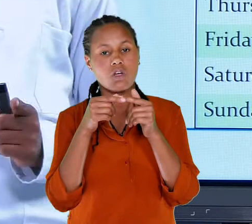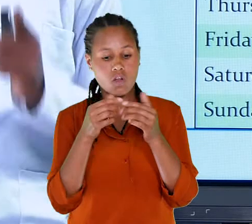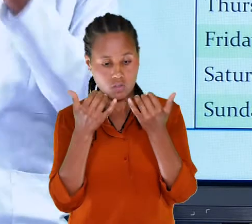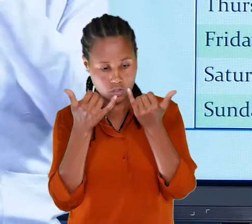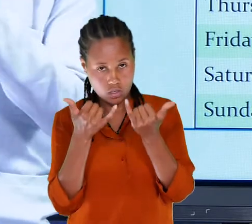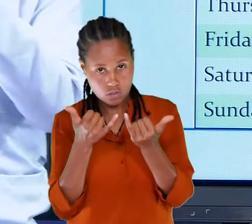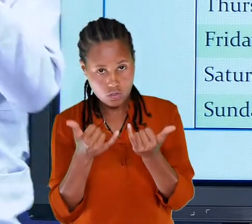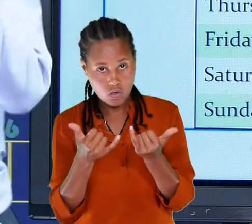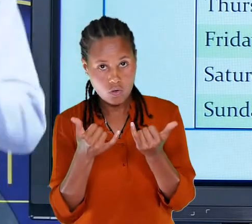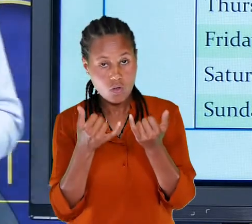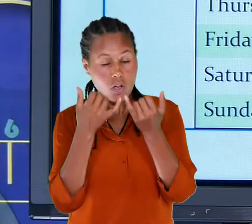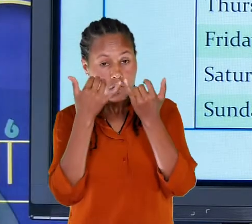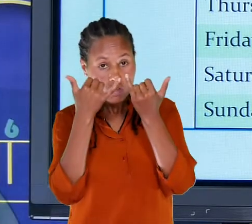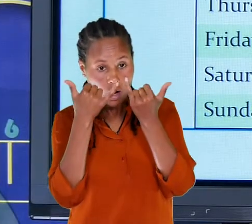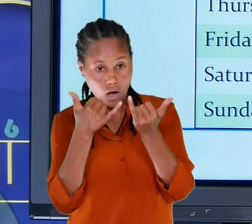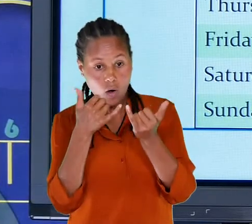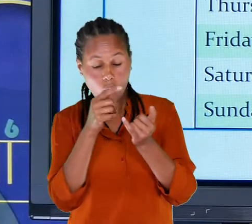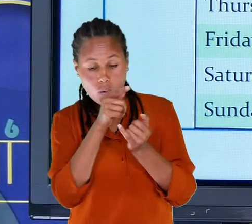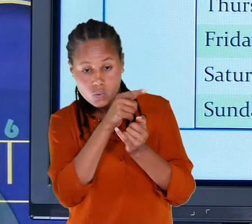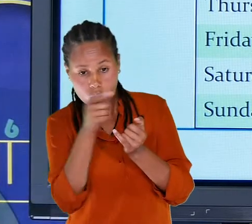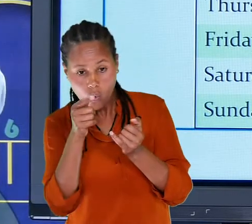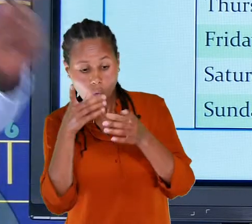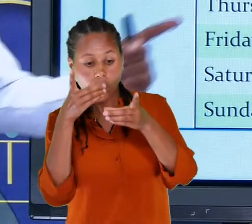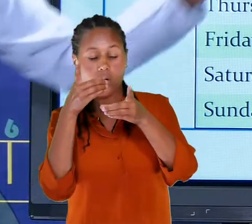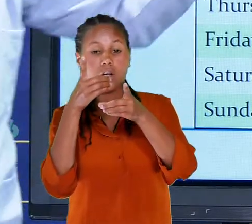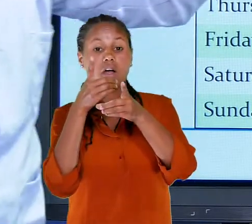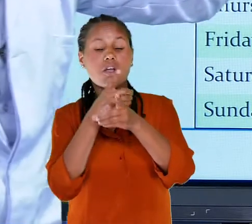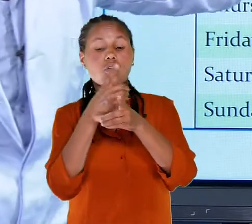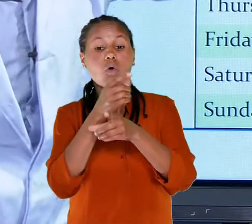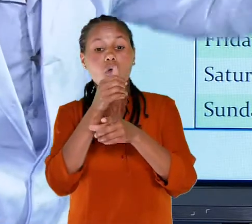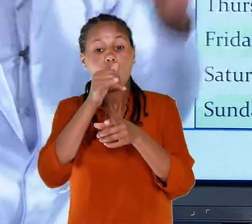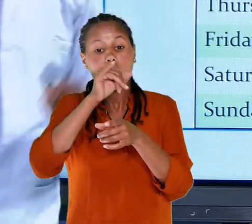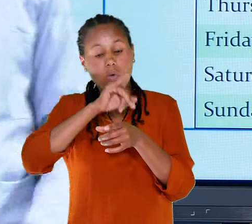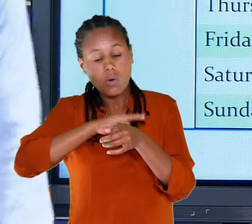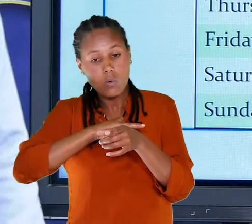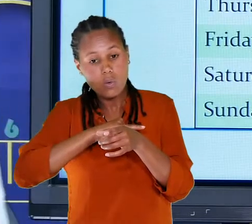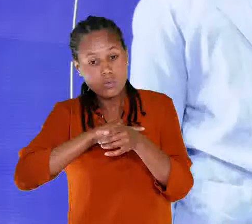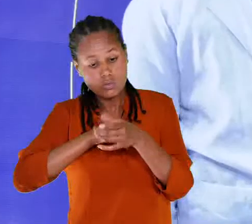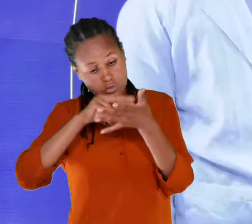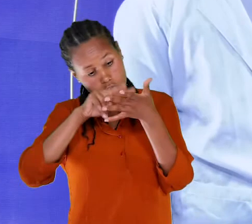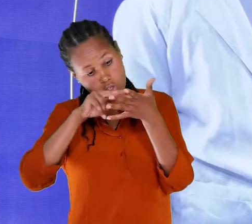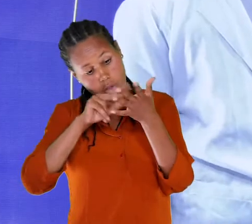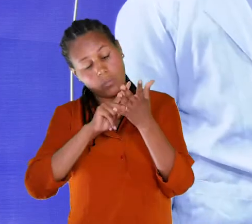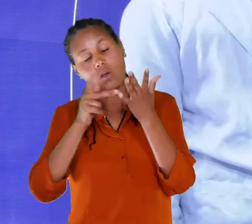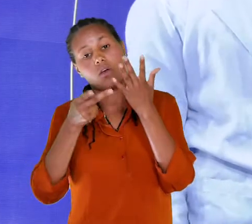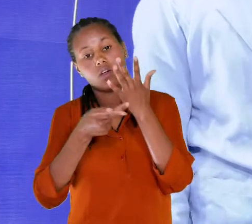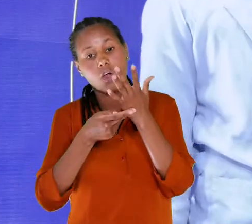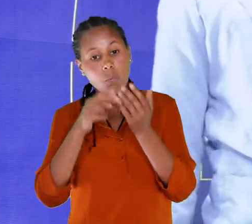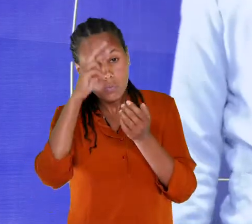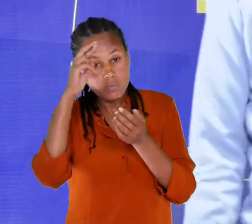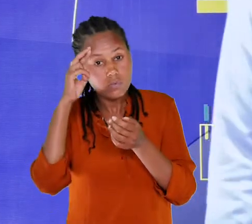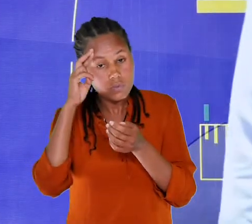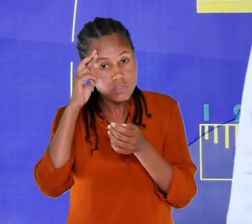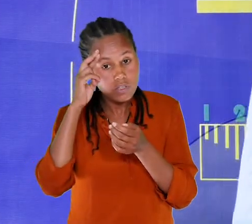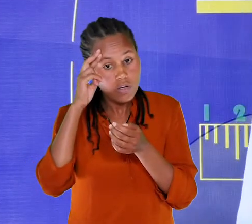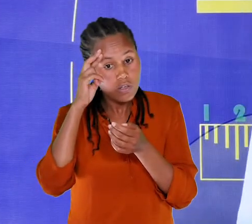Now, create your own. Create your own study plan. Because